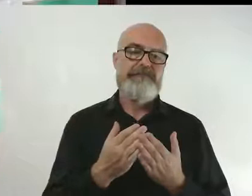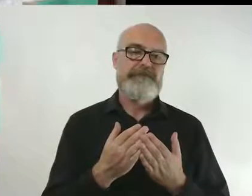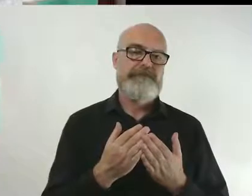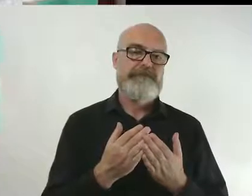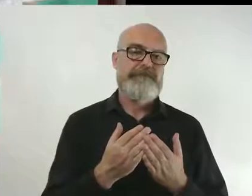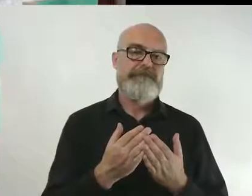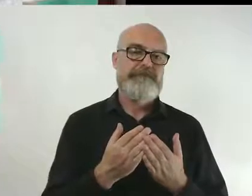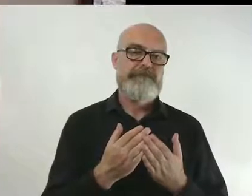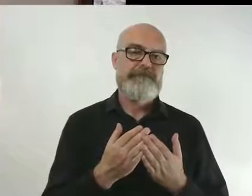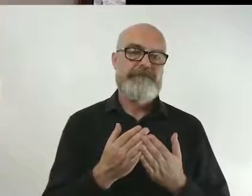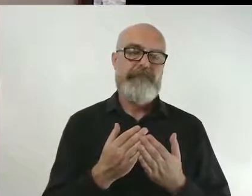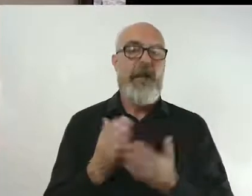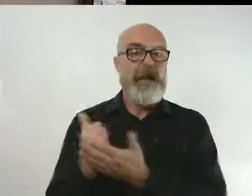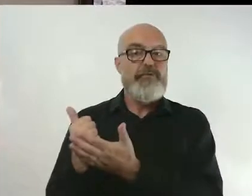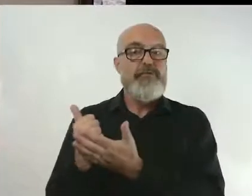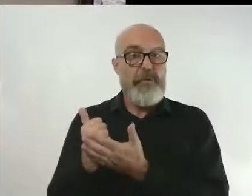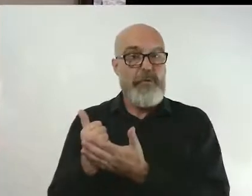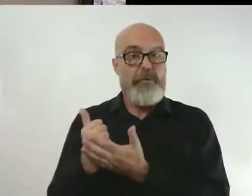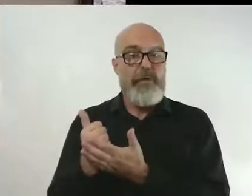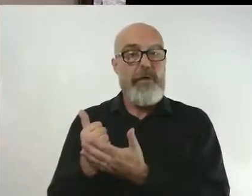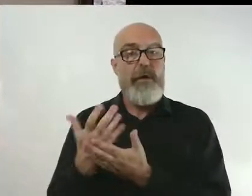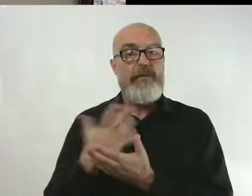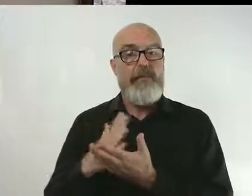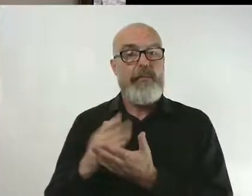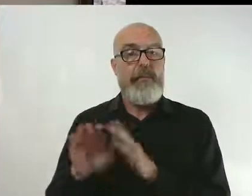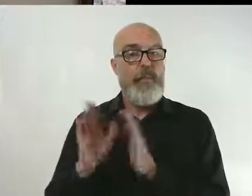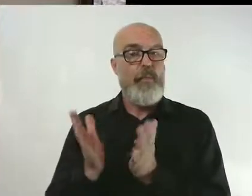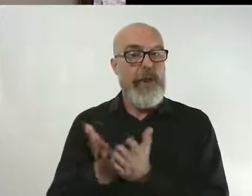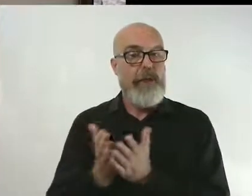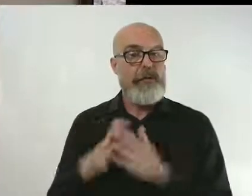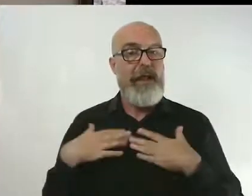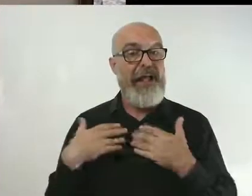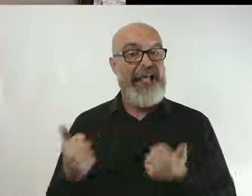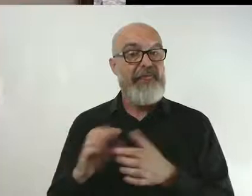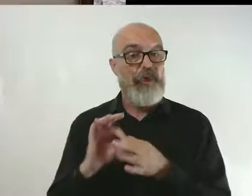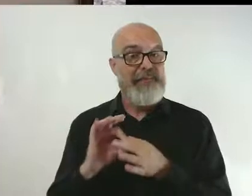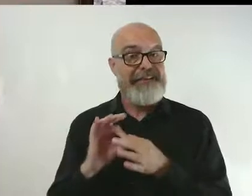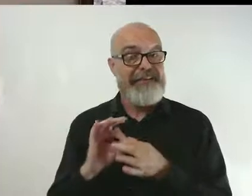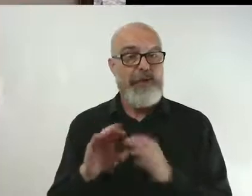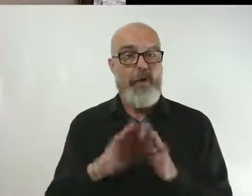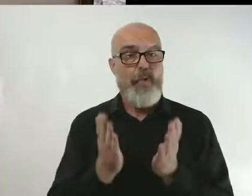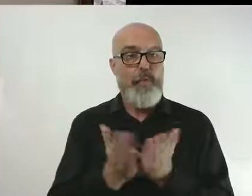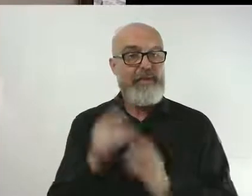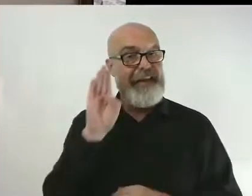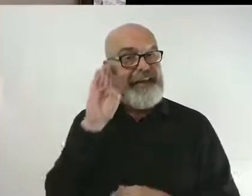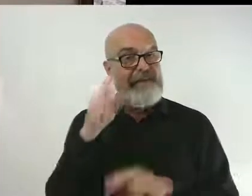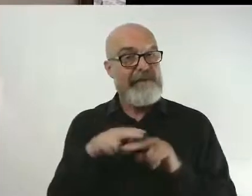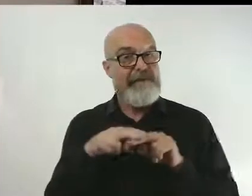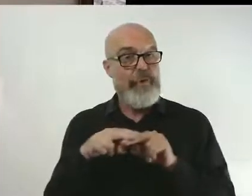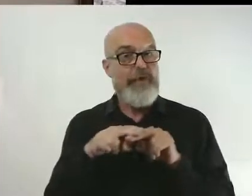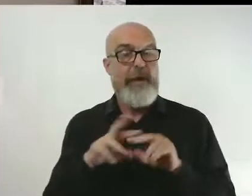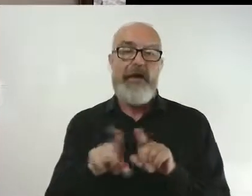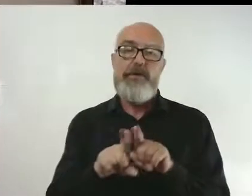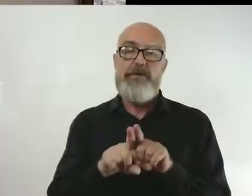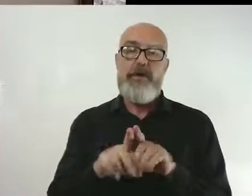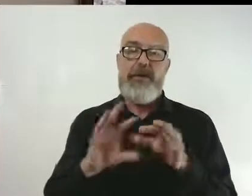the Institute for Health Policy and Organization with the generous support of the World Health Organization, the World